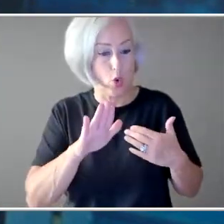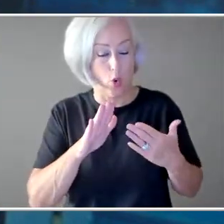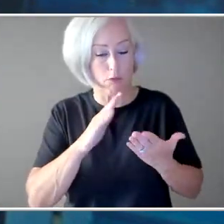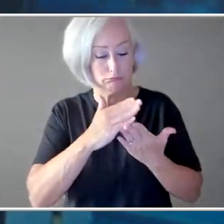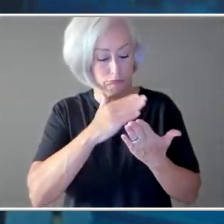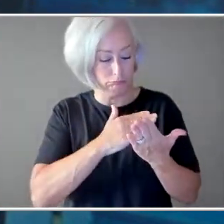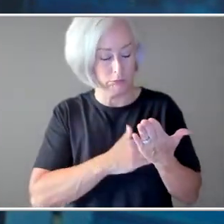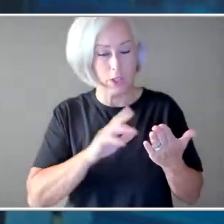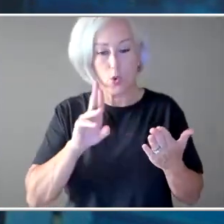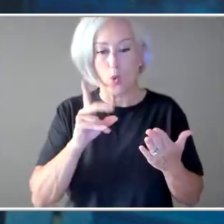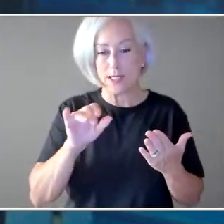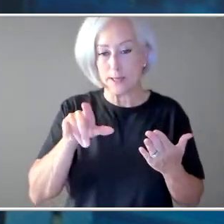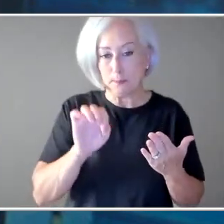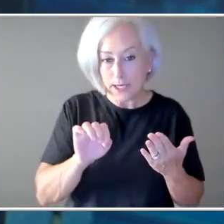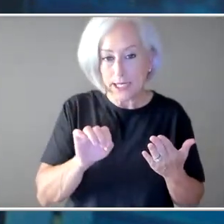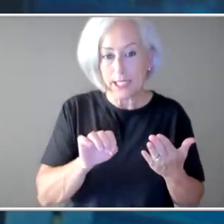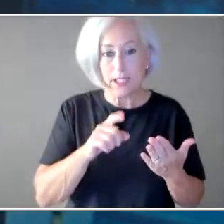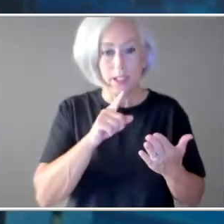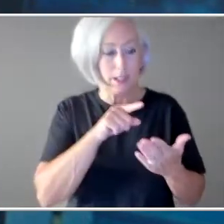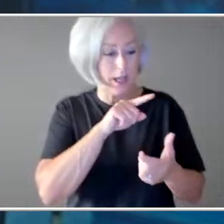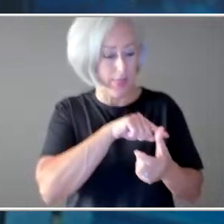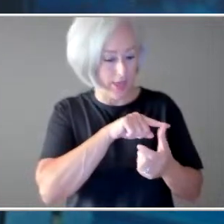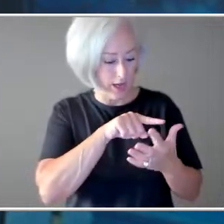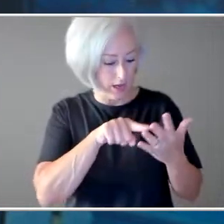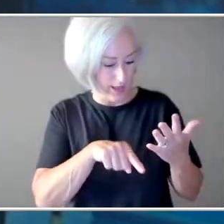vegetables. Maybe you saute some onions and some